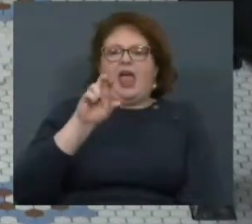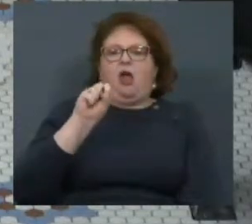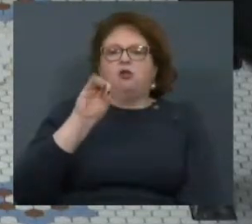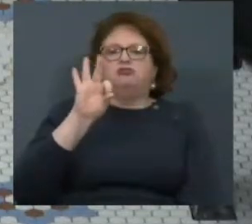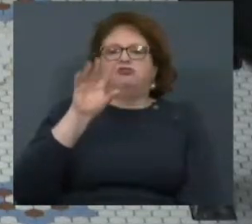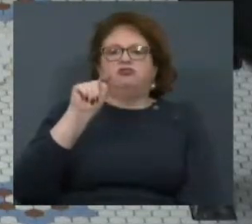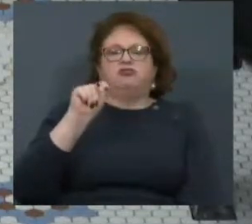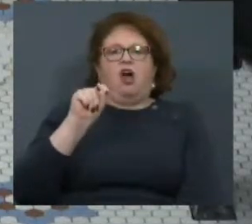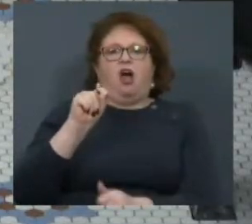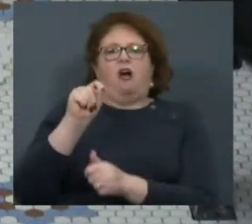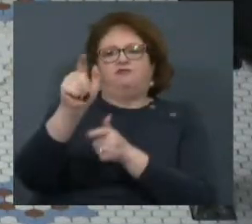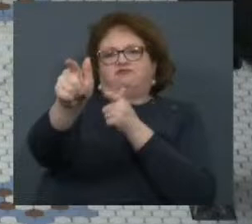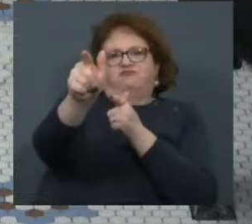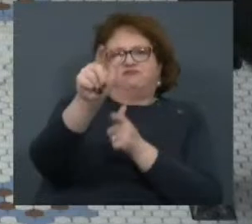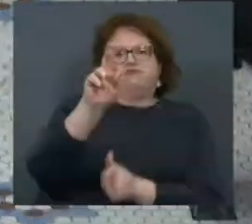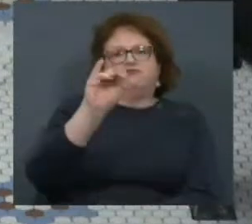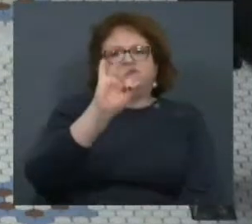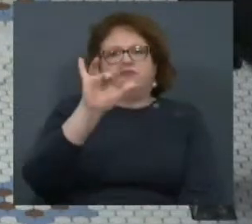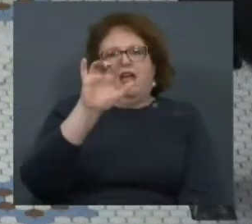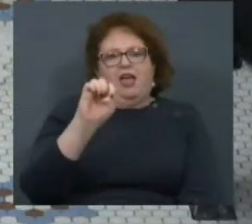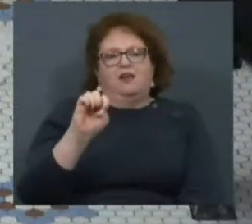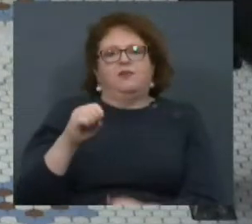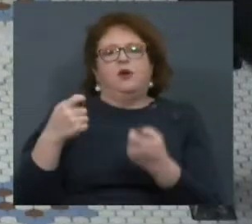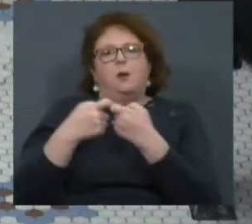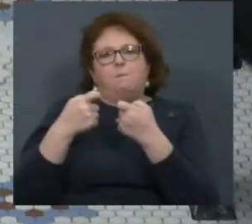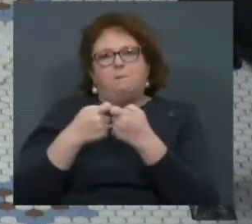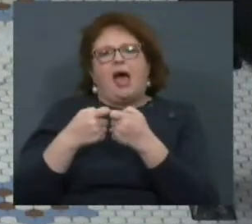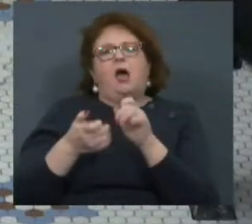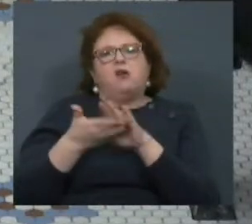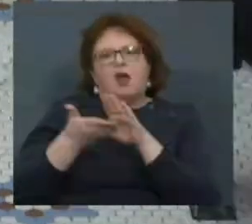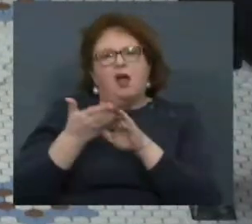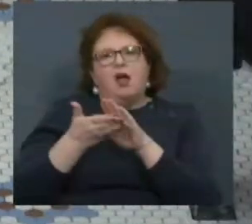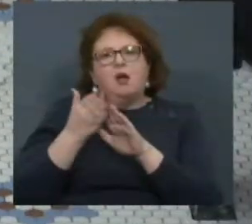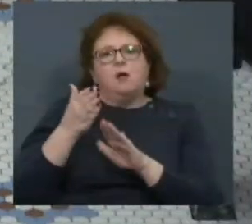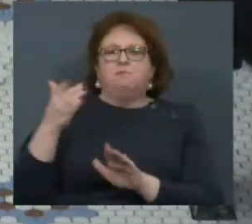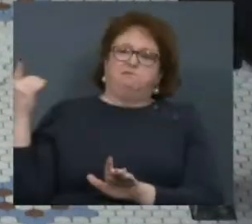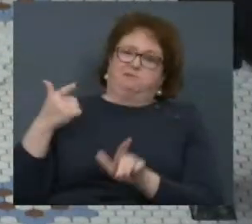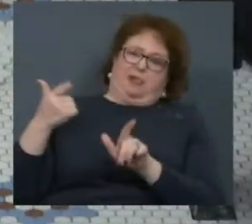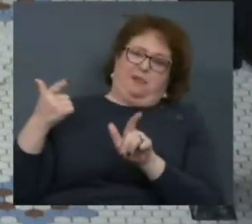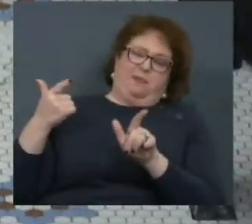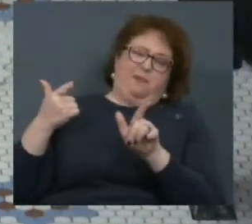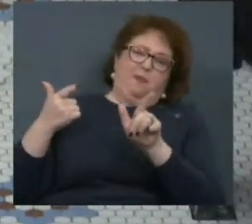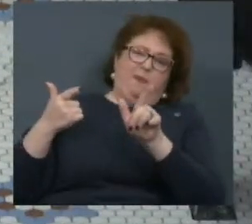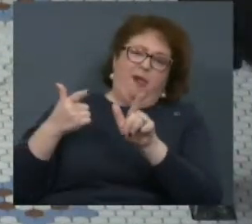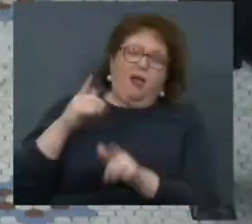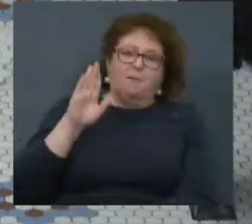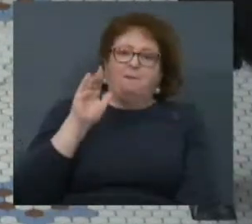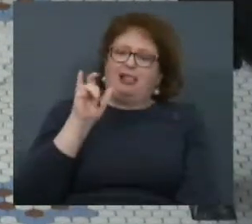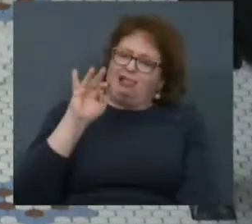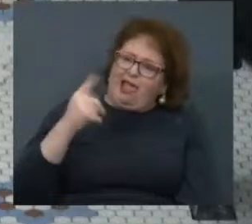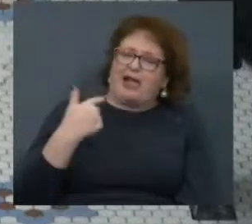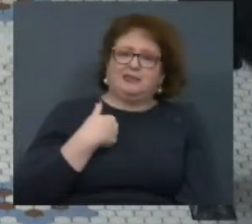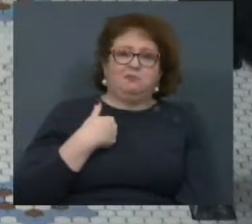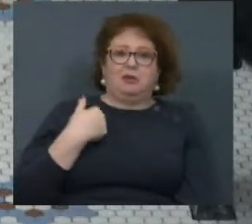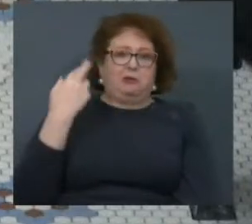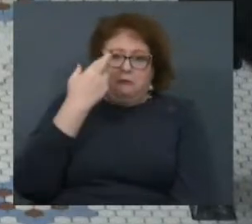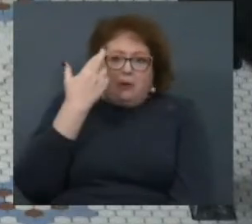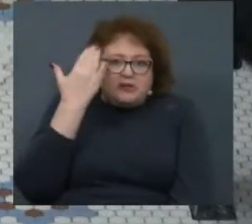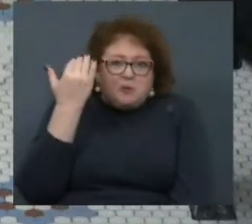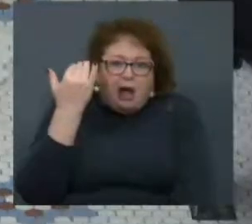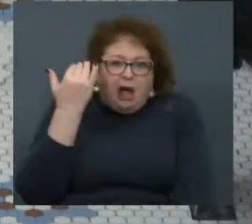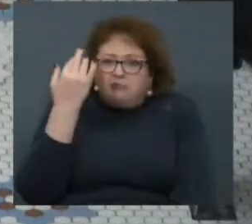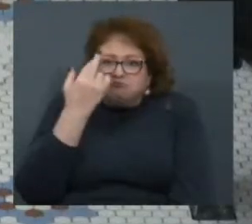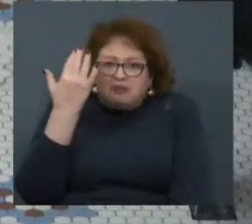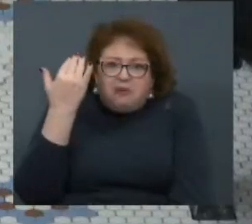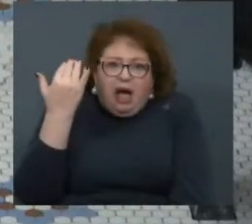automatic, battery or CO2 powered, blasting me. Who knows why? Who knows why? We